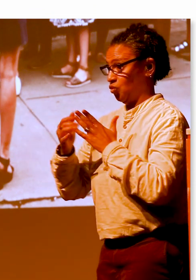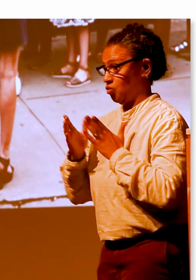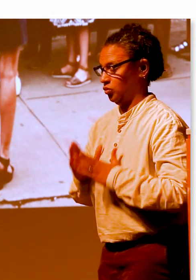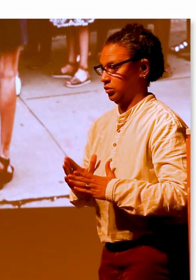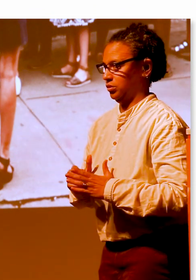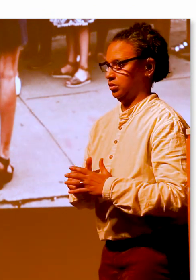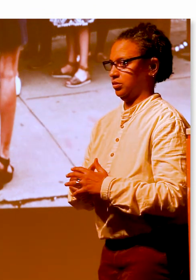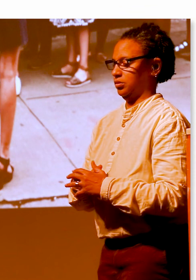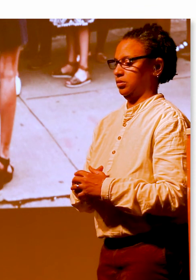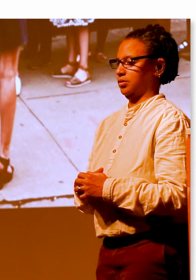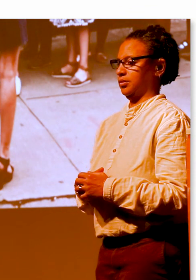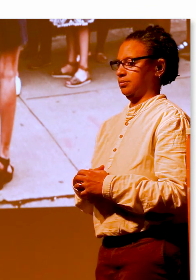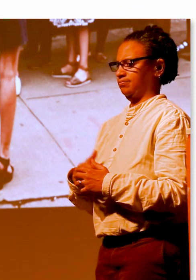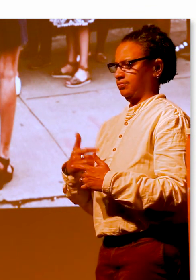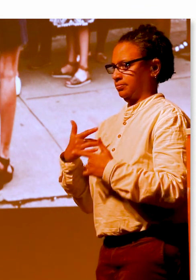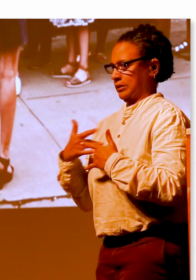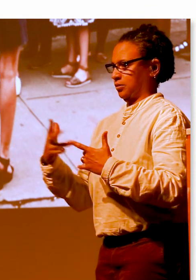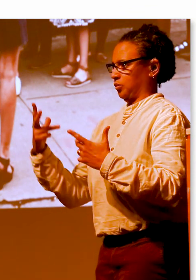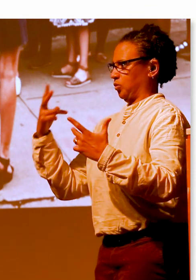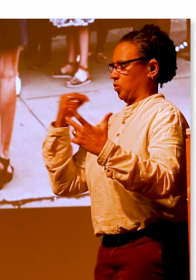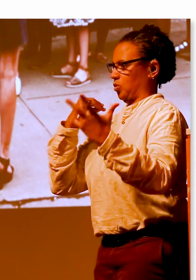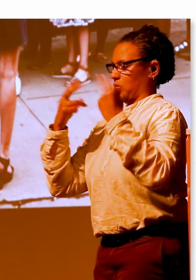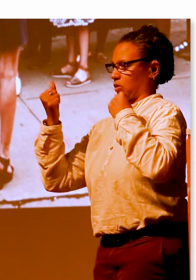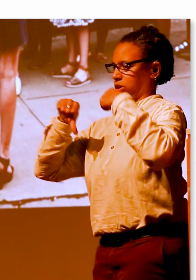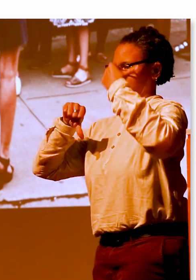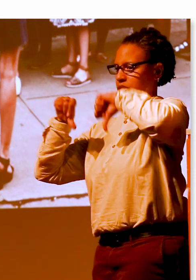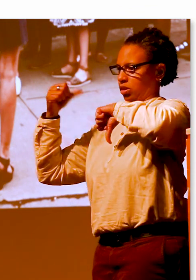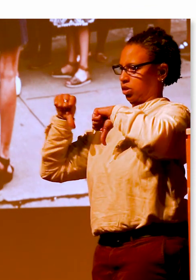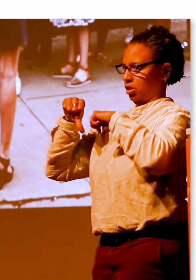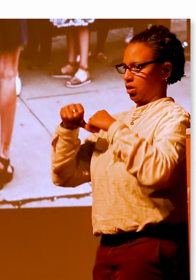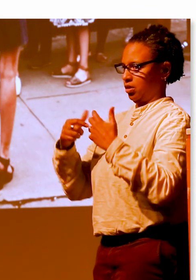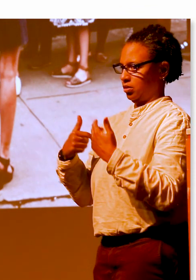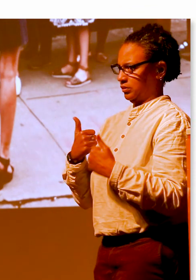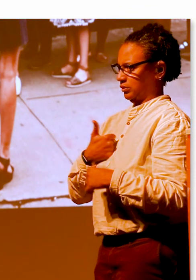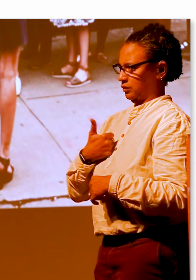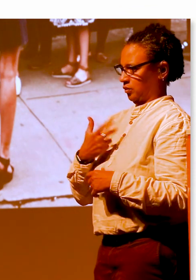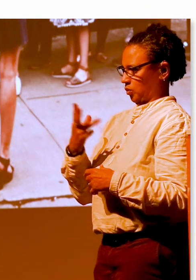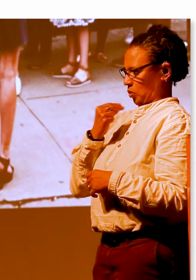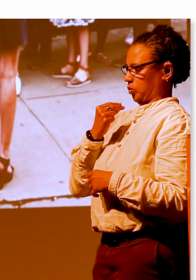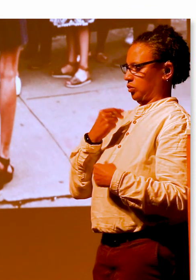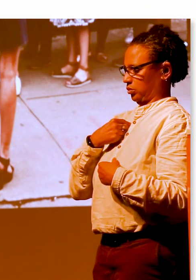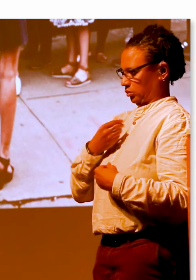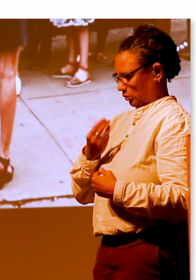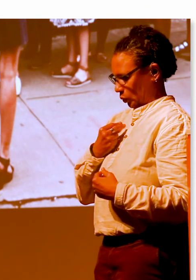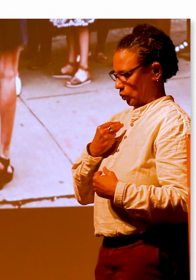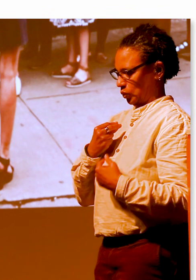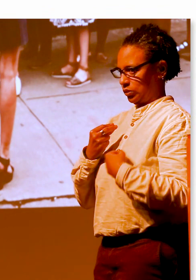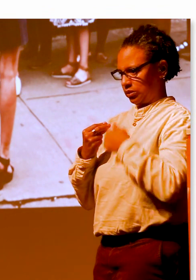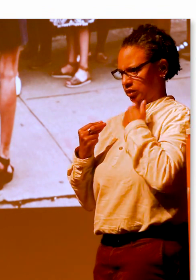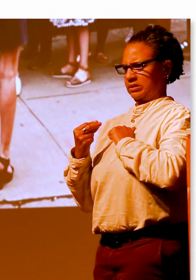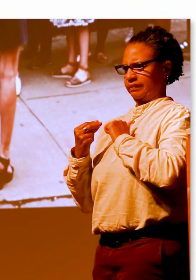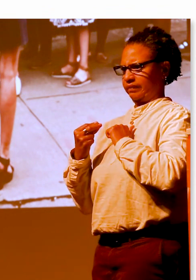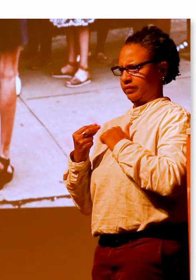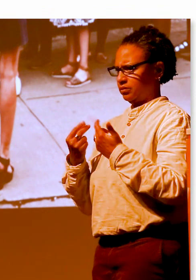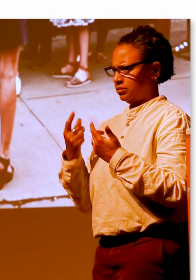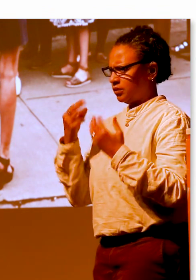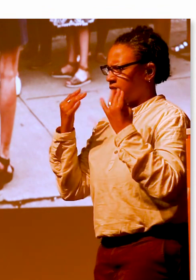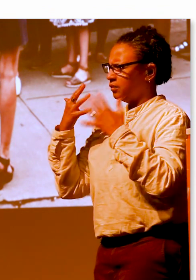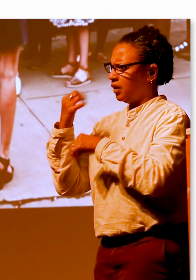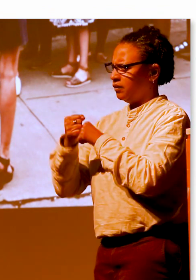are, silent or self-enforced or self-imposed. And when I was thinking about the 5th anniversary, all I could think about was grounding it in some sort